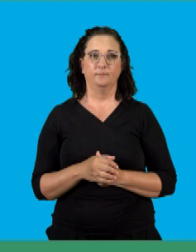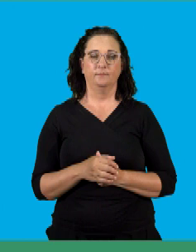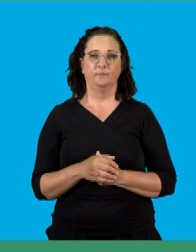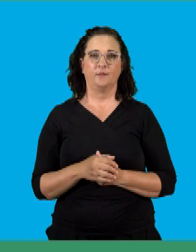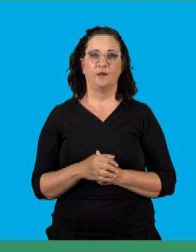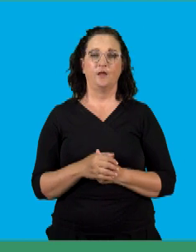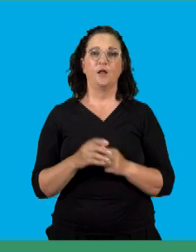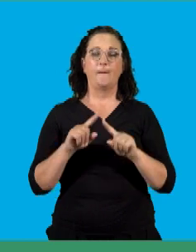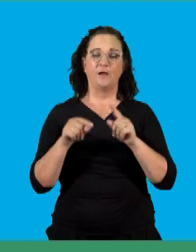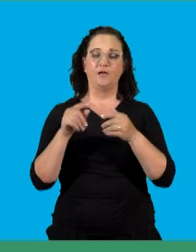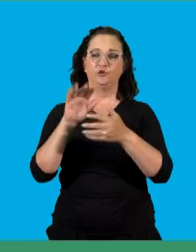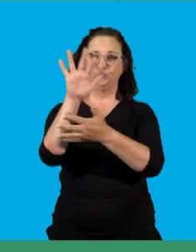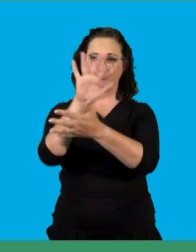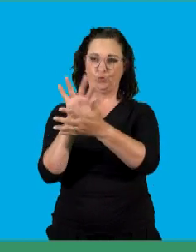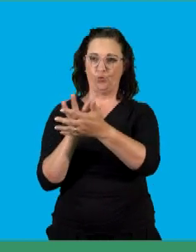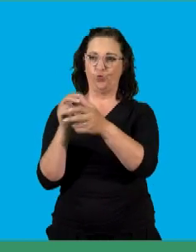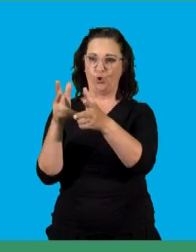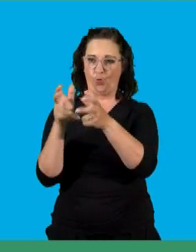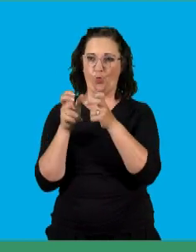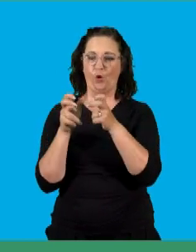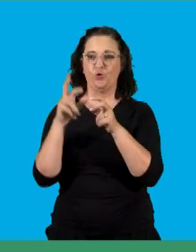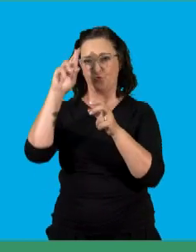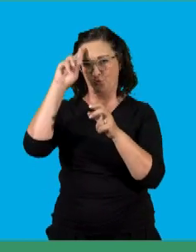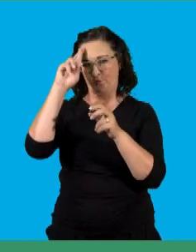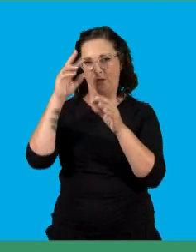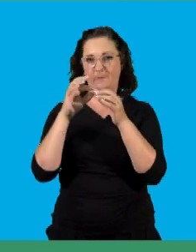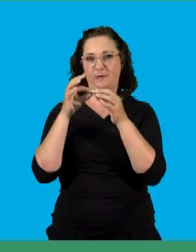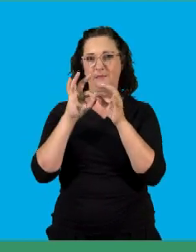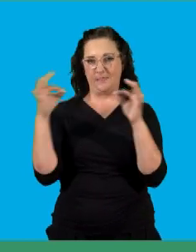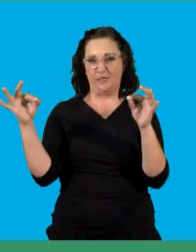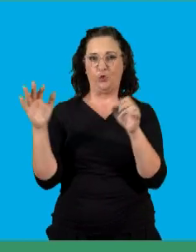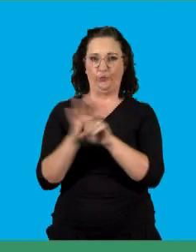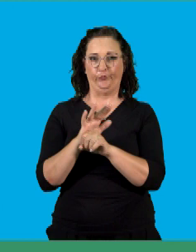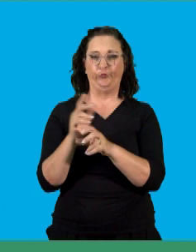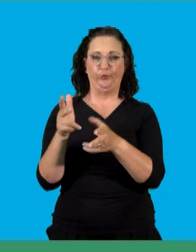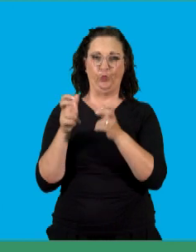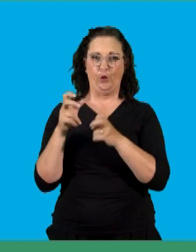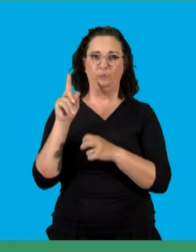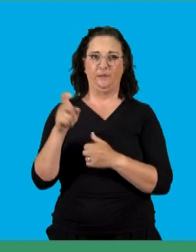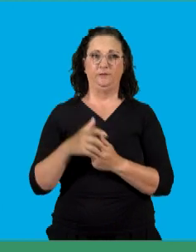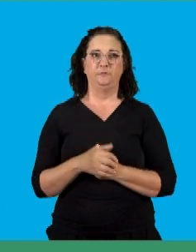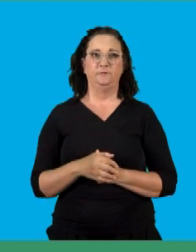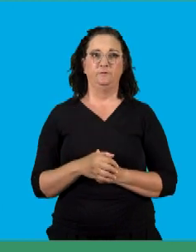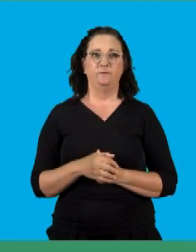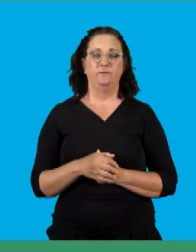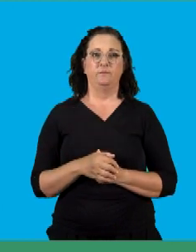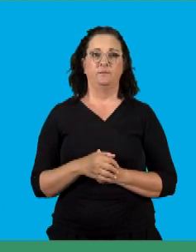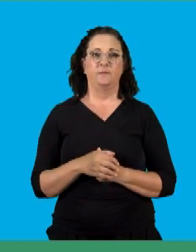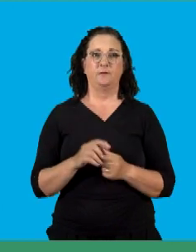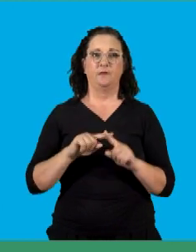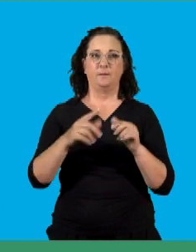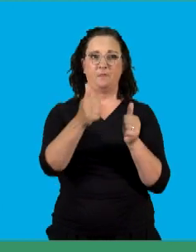So obviously when we quote from the beginning up until the end of the sentence, we said it's a partnership because